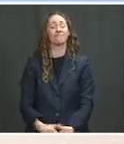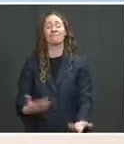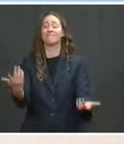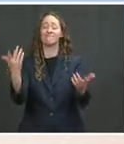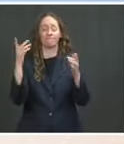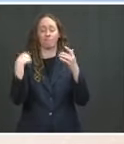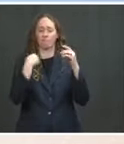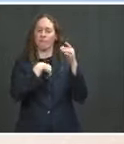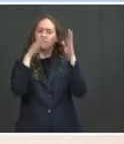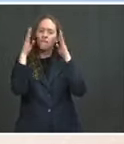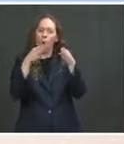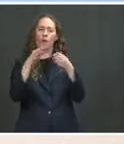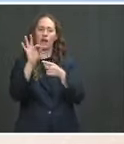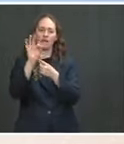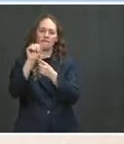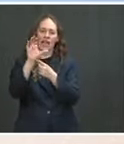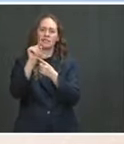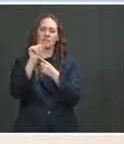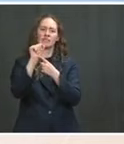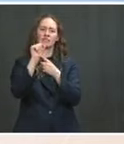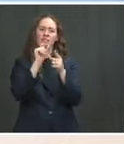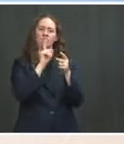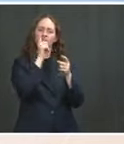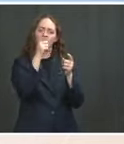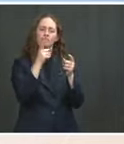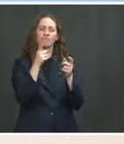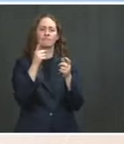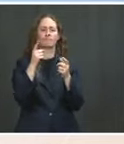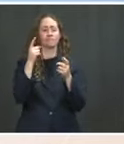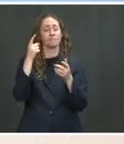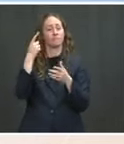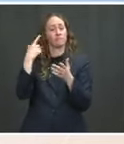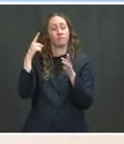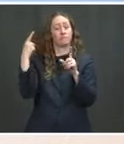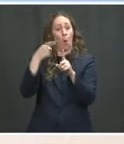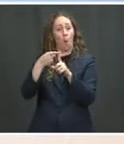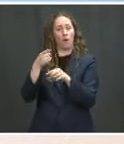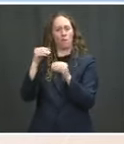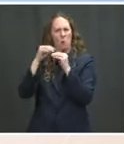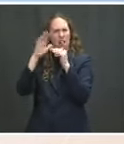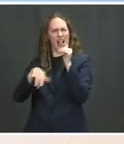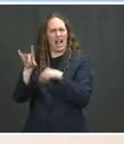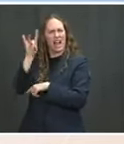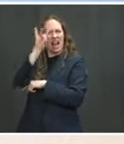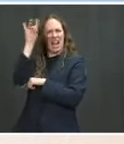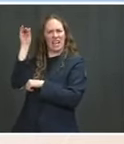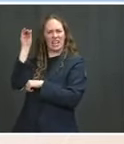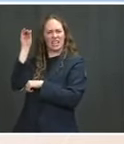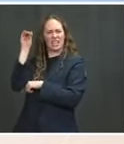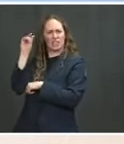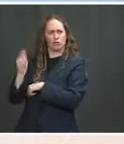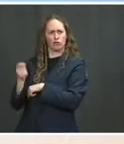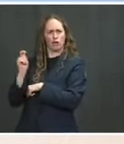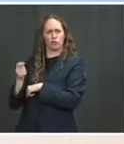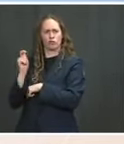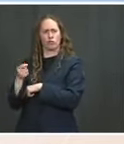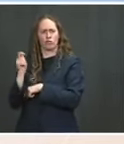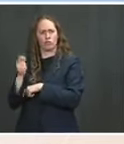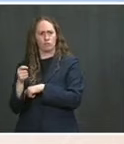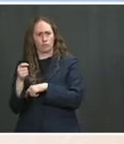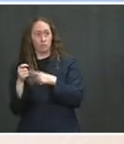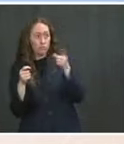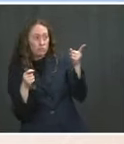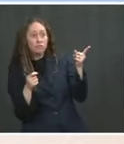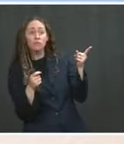the country threw out lawsuits attempting to overturn the outcome of the election. What the president believes his role is